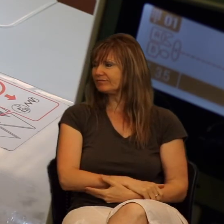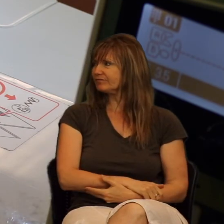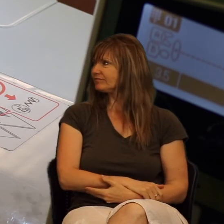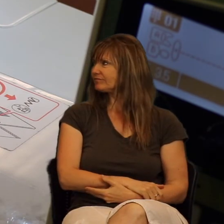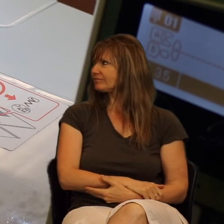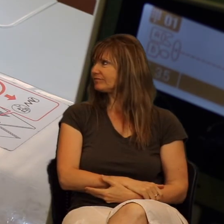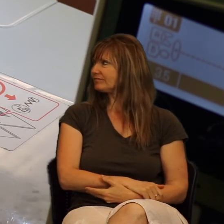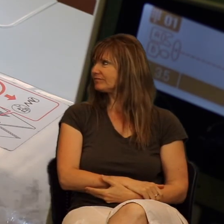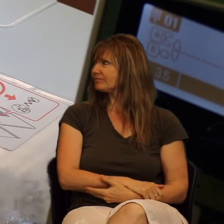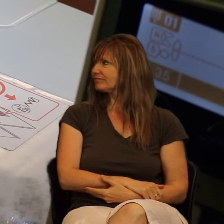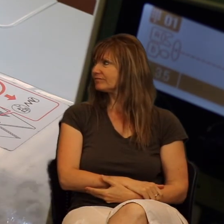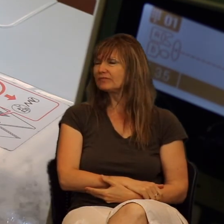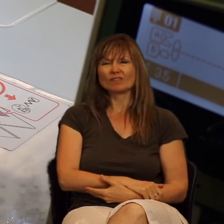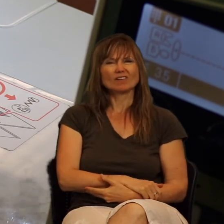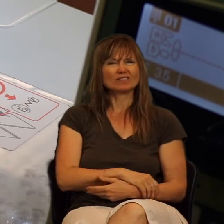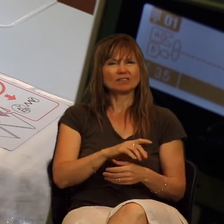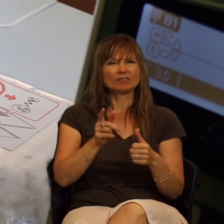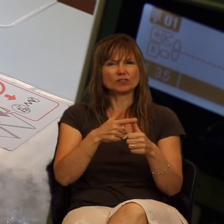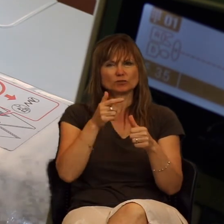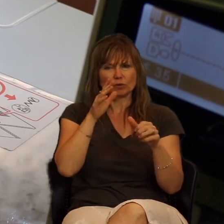going to open it up and iron.